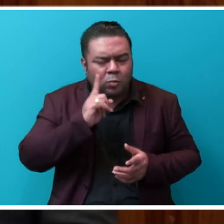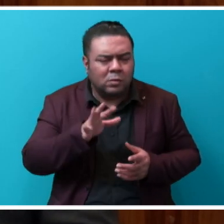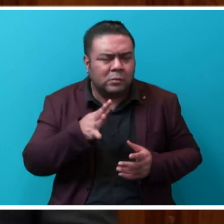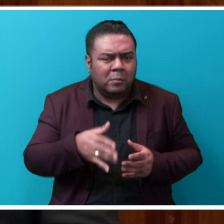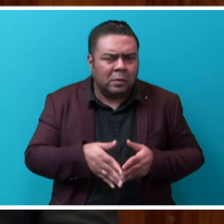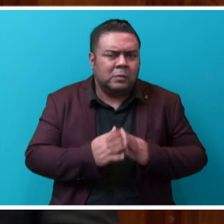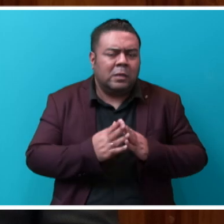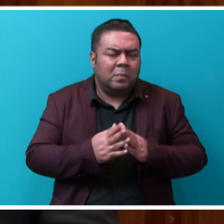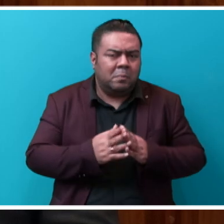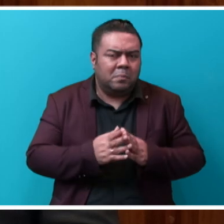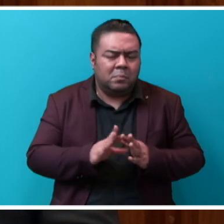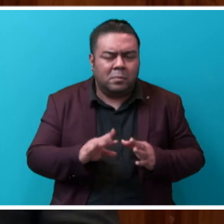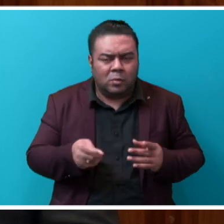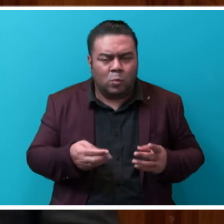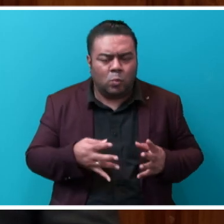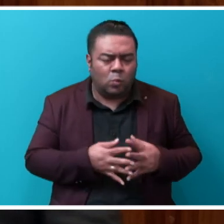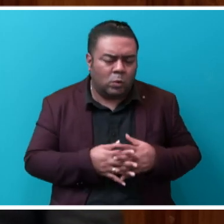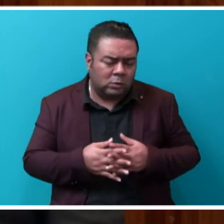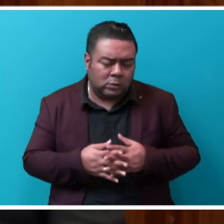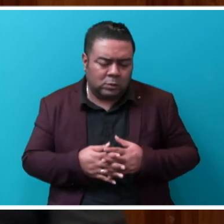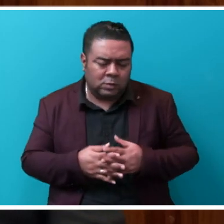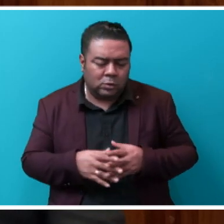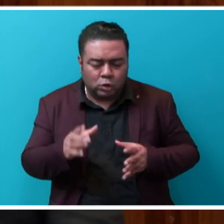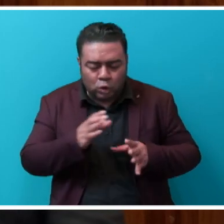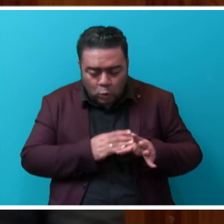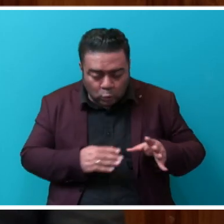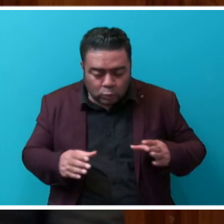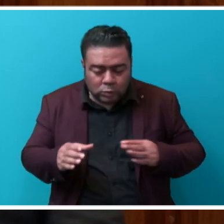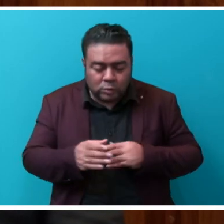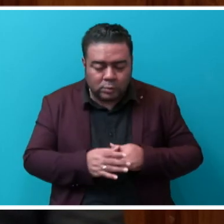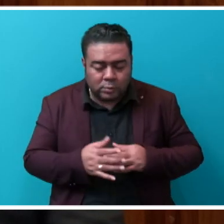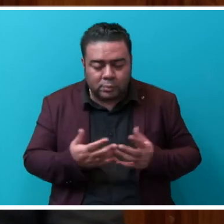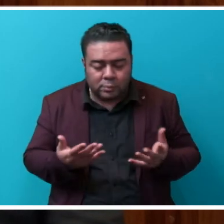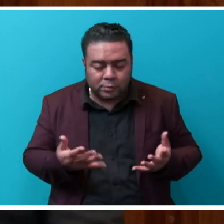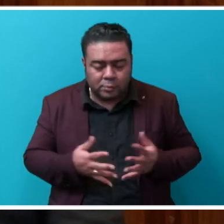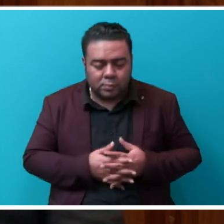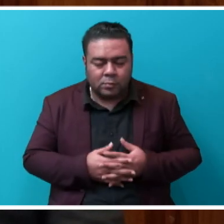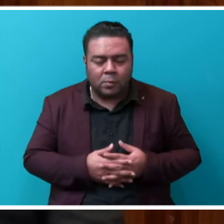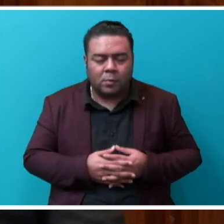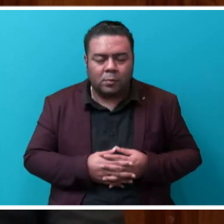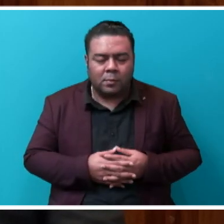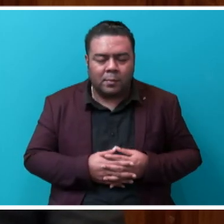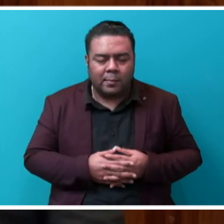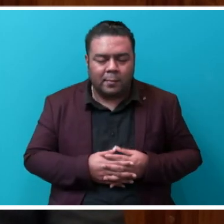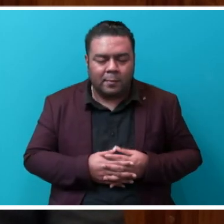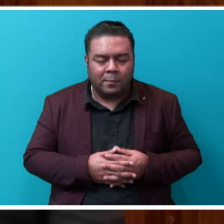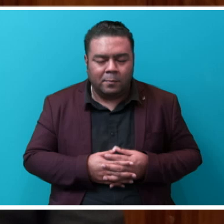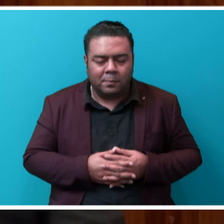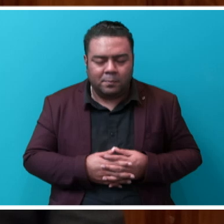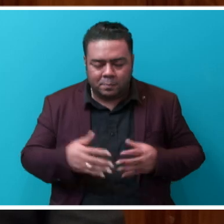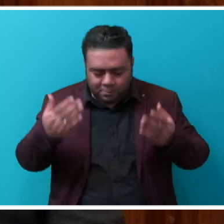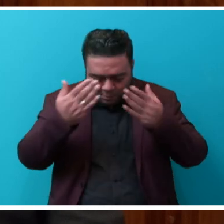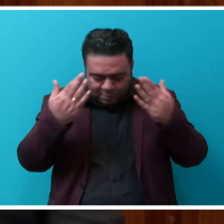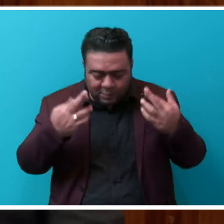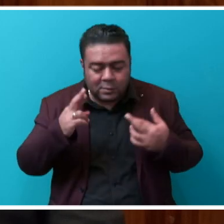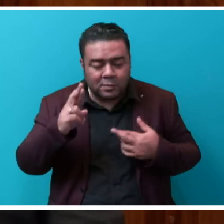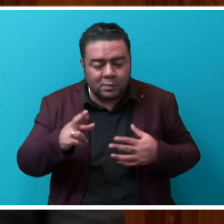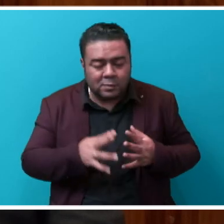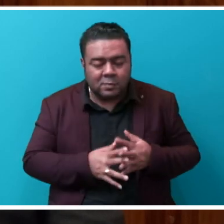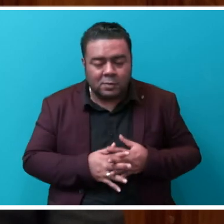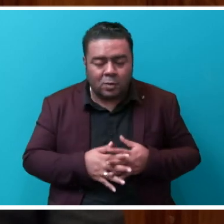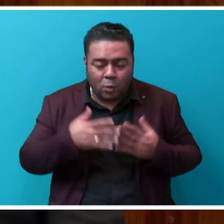West Coast to deal with those of our people on the West Coast, where the bulk of the population is. Mr. Speaker, sir,